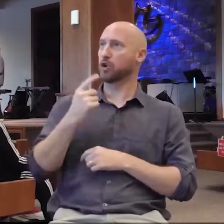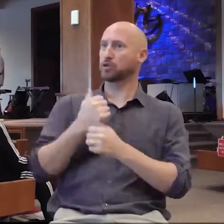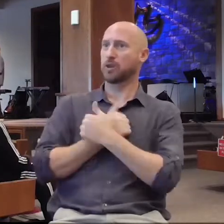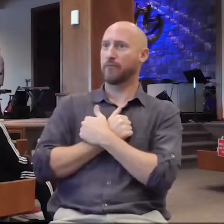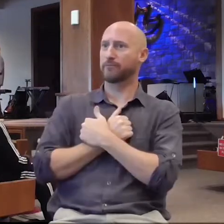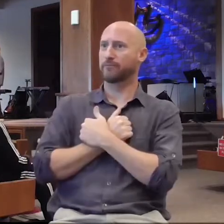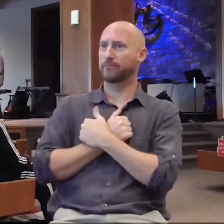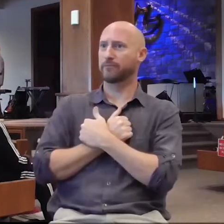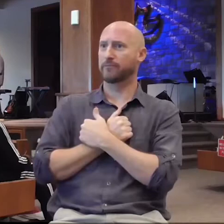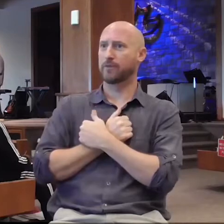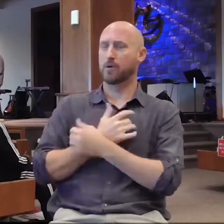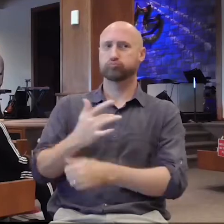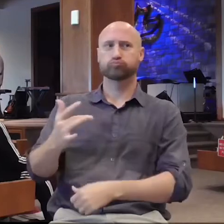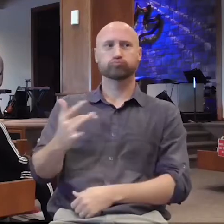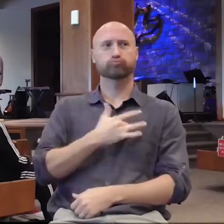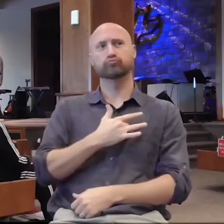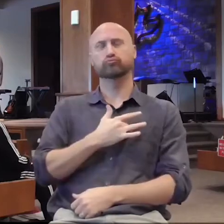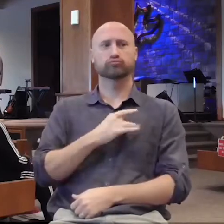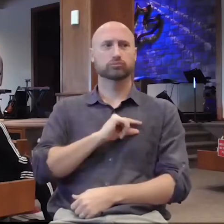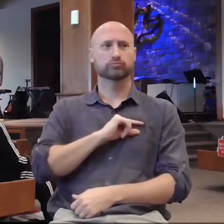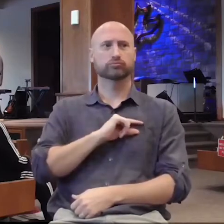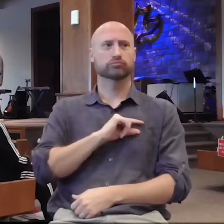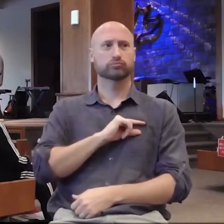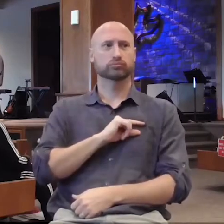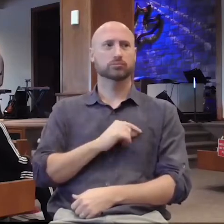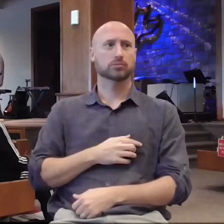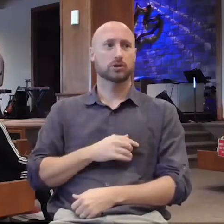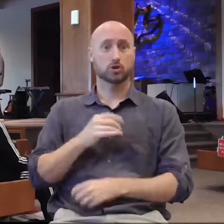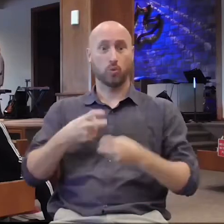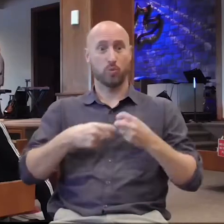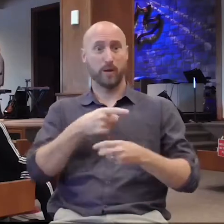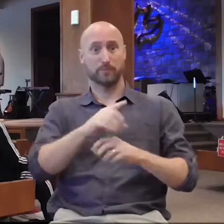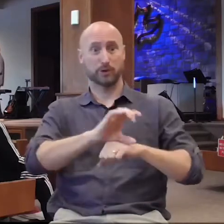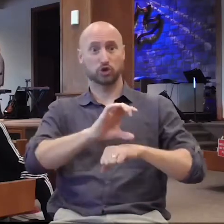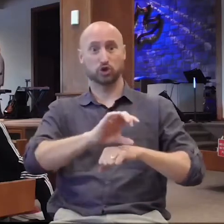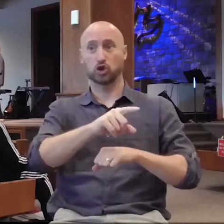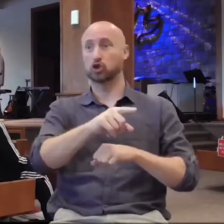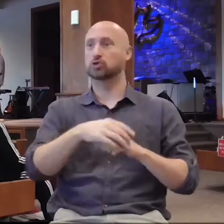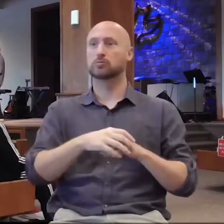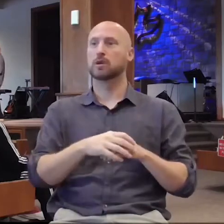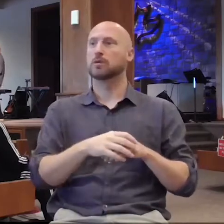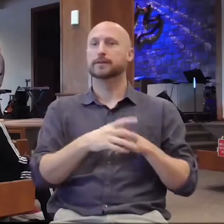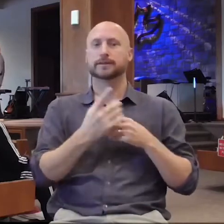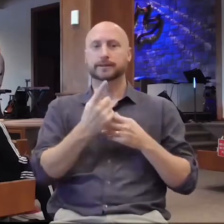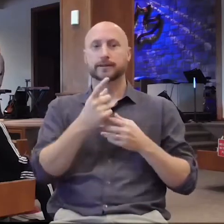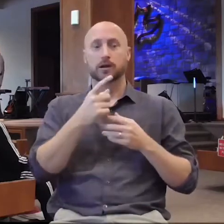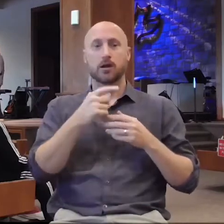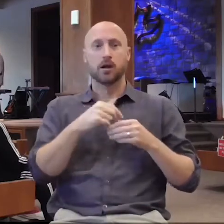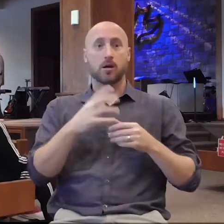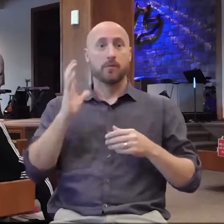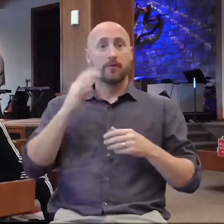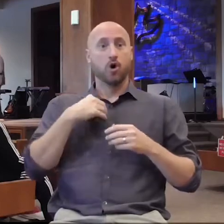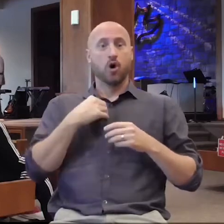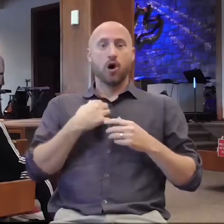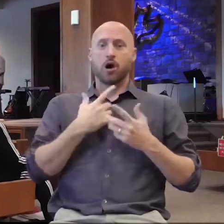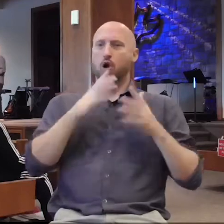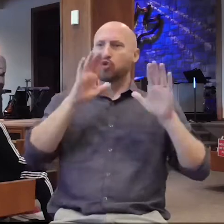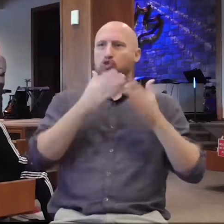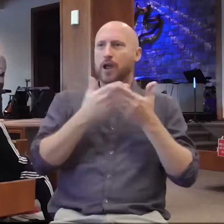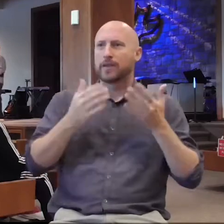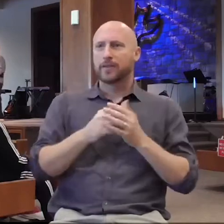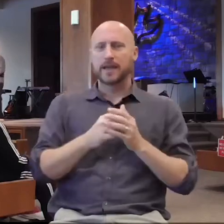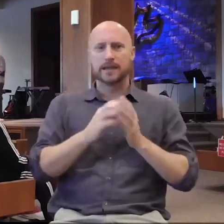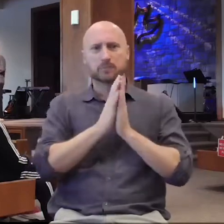church is they've left off somewhere that they should never have left off. We're going to see all of the great things they're doing.